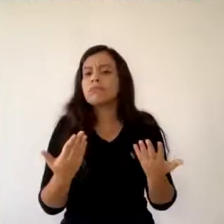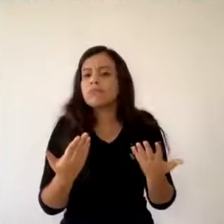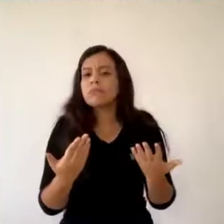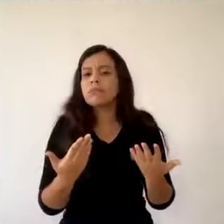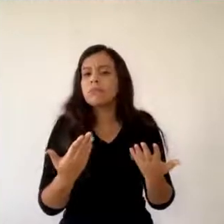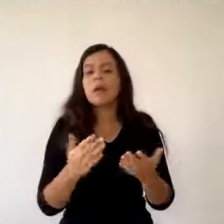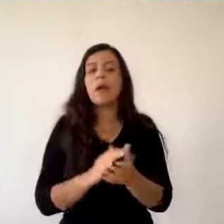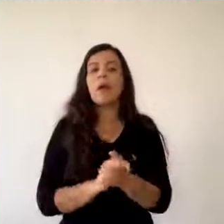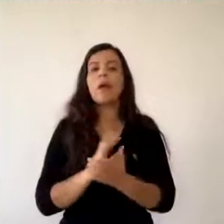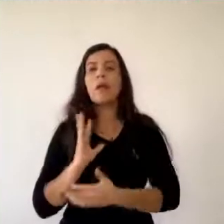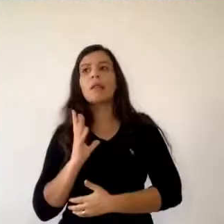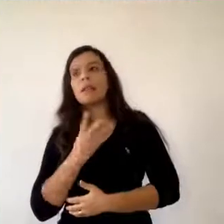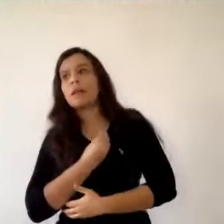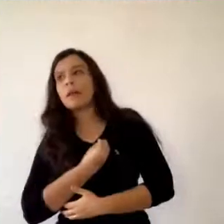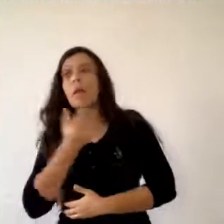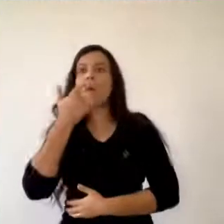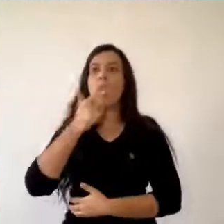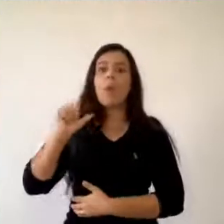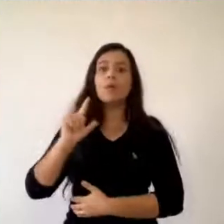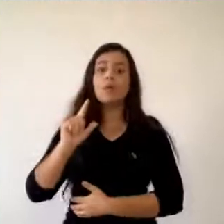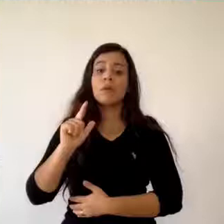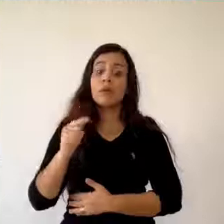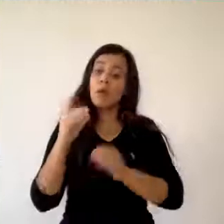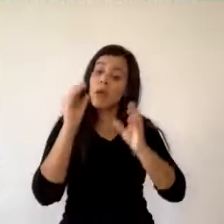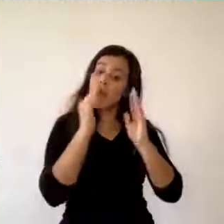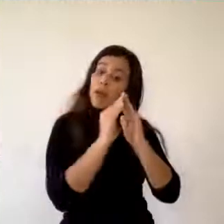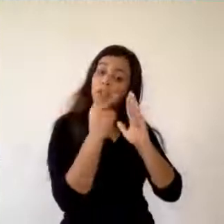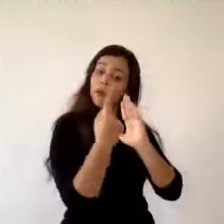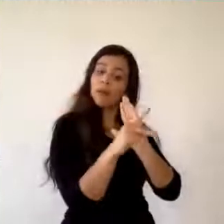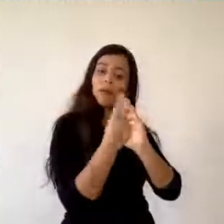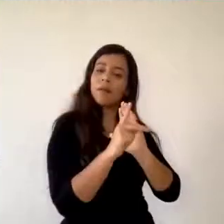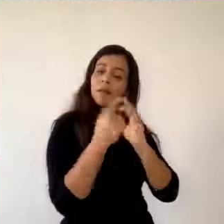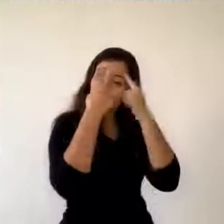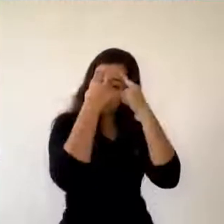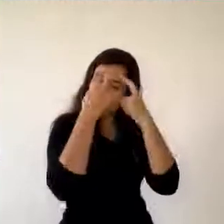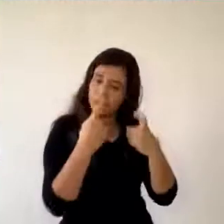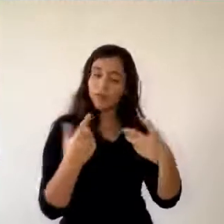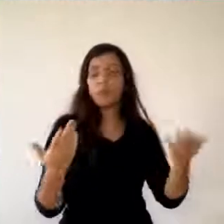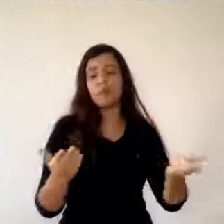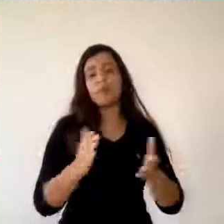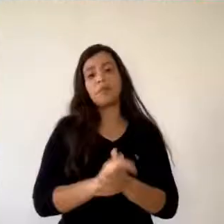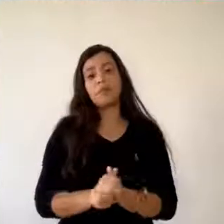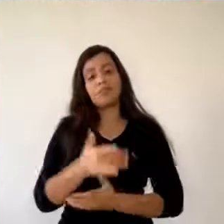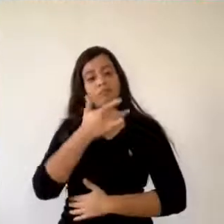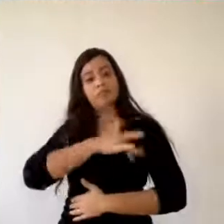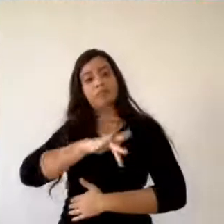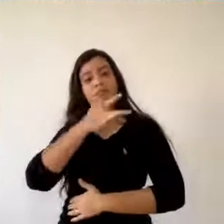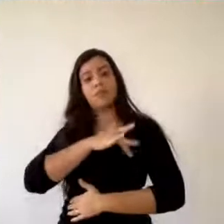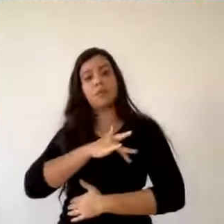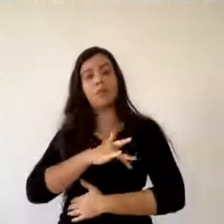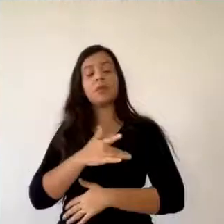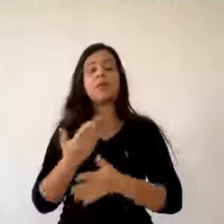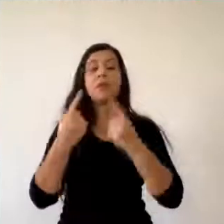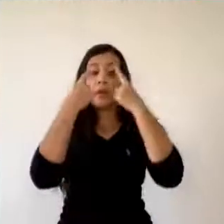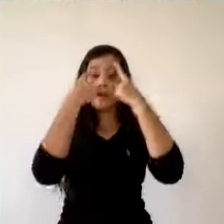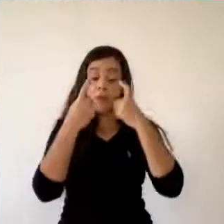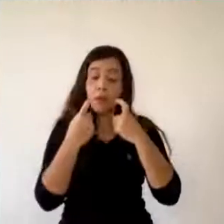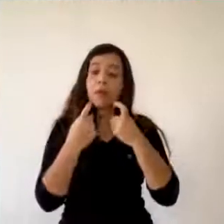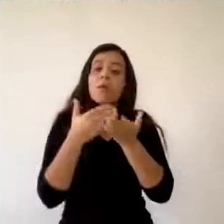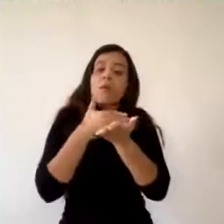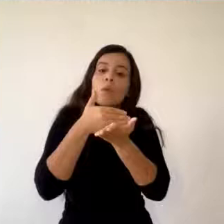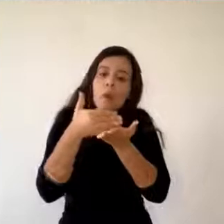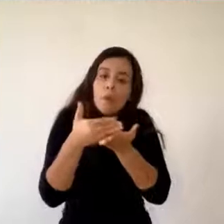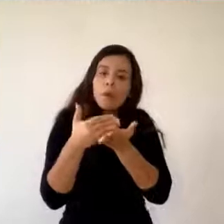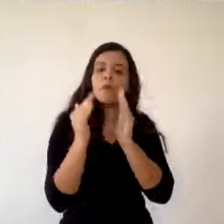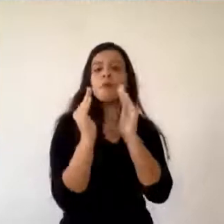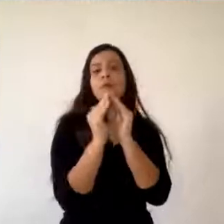and fulfill all the expectations, it's going to endure violence. Violence starts in